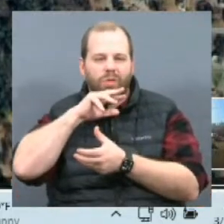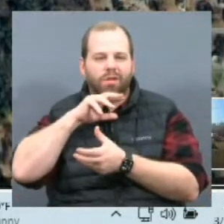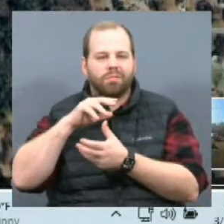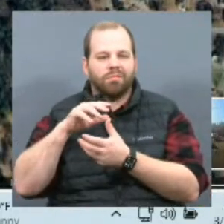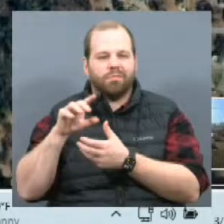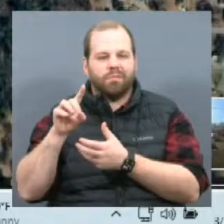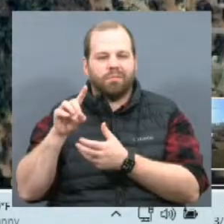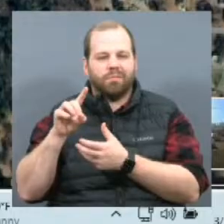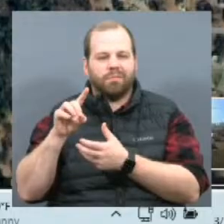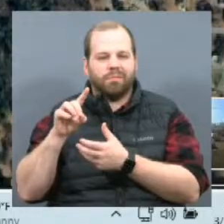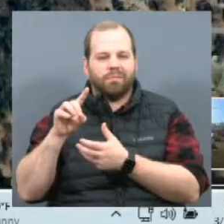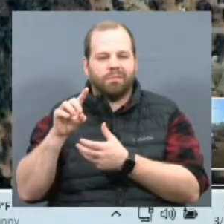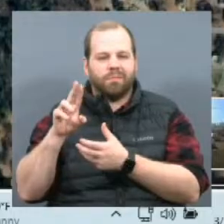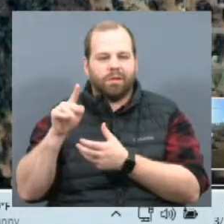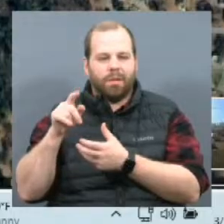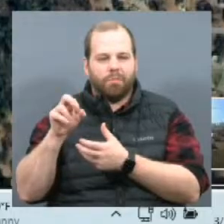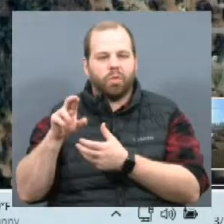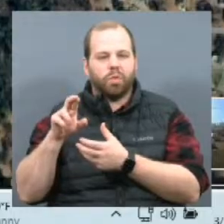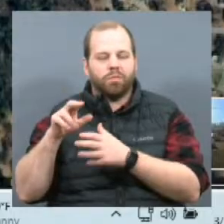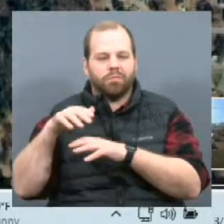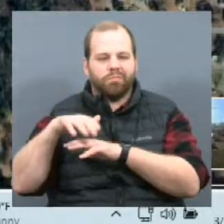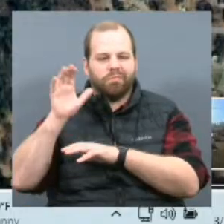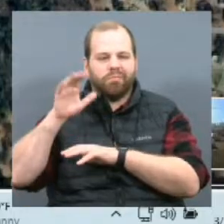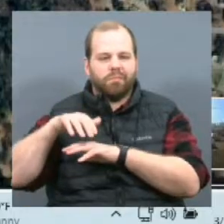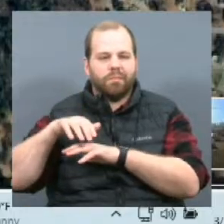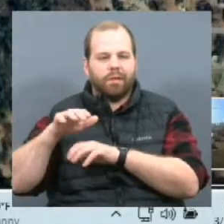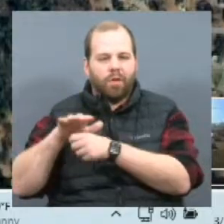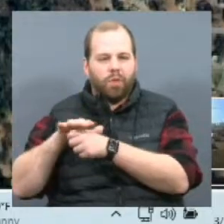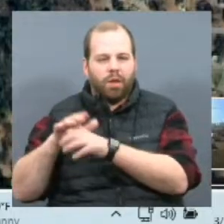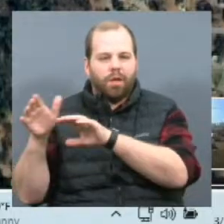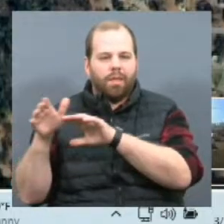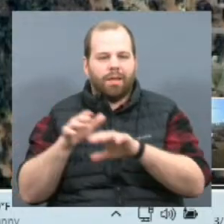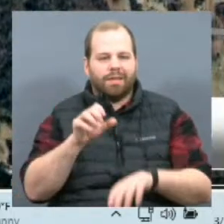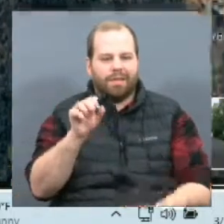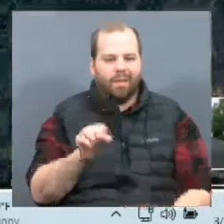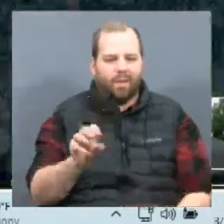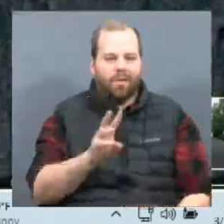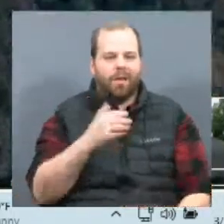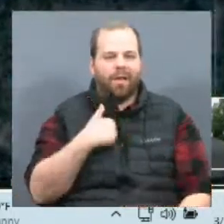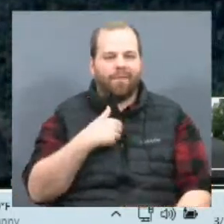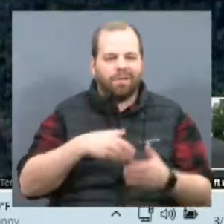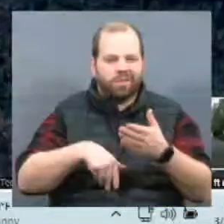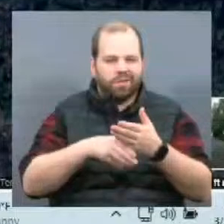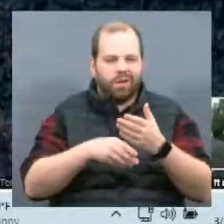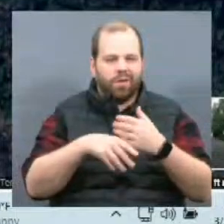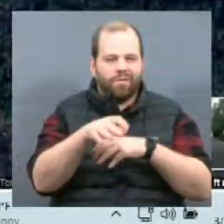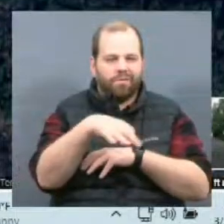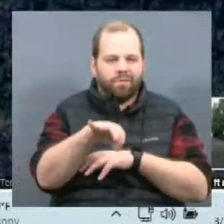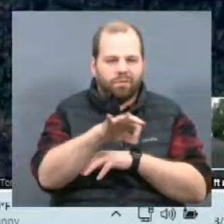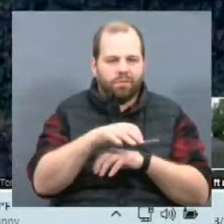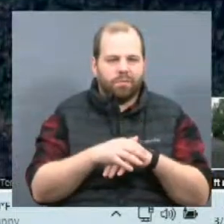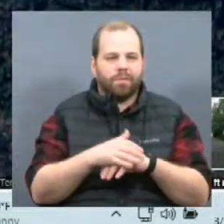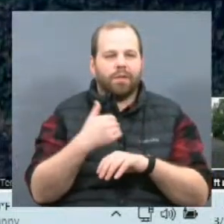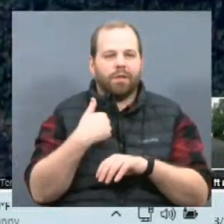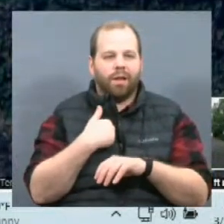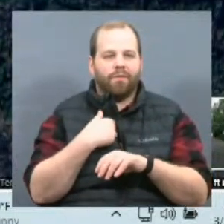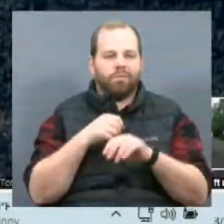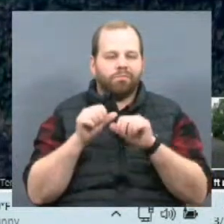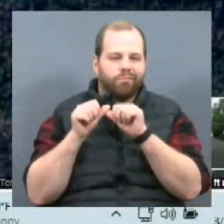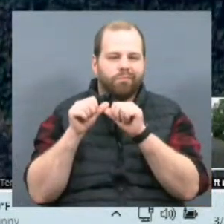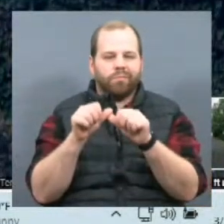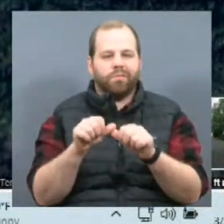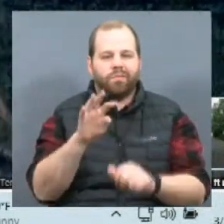dumpster area actually west of the 4 structures, and a soccer field to the southwest. There'll be a permanent 40 by 40 restroom